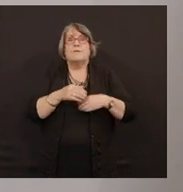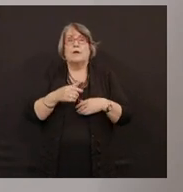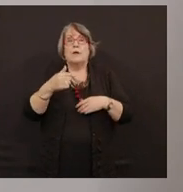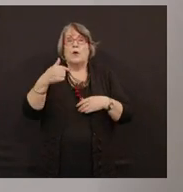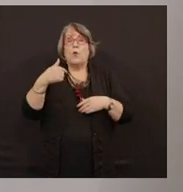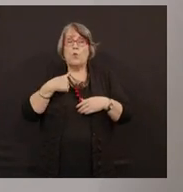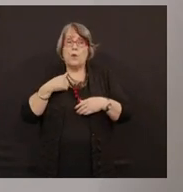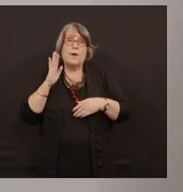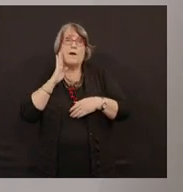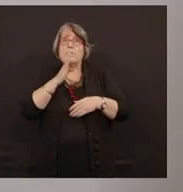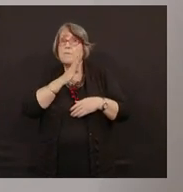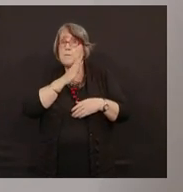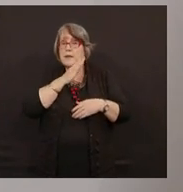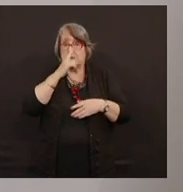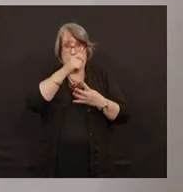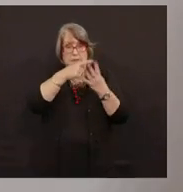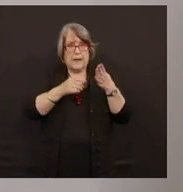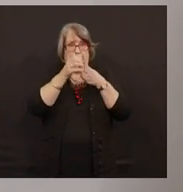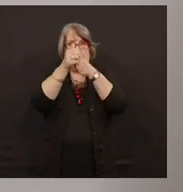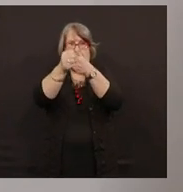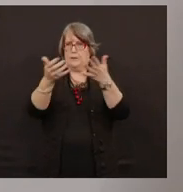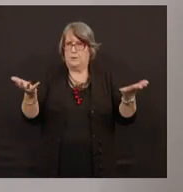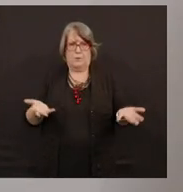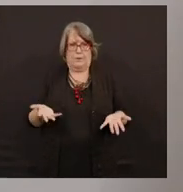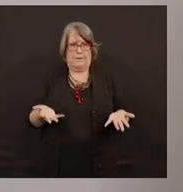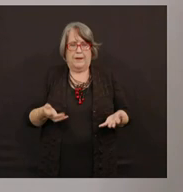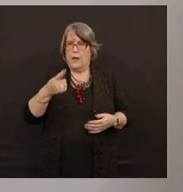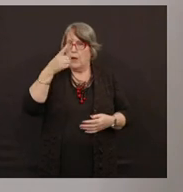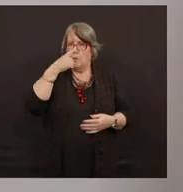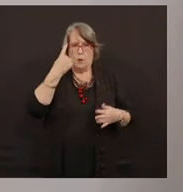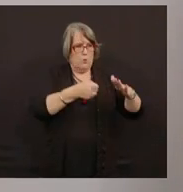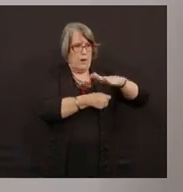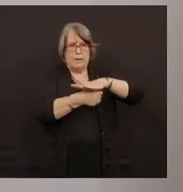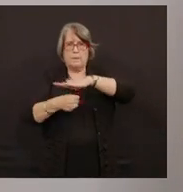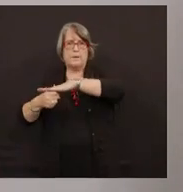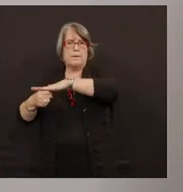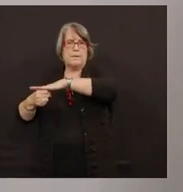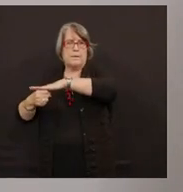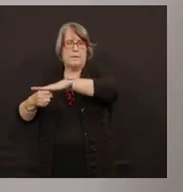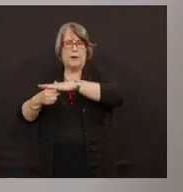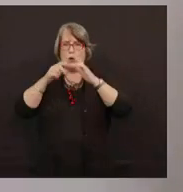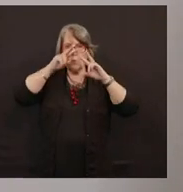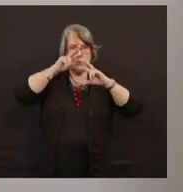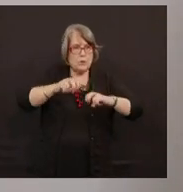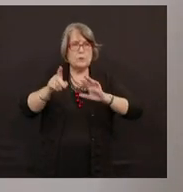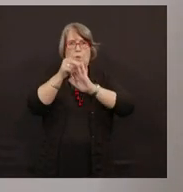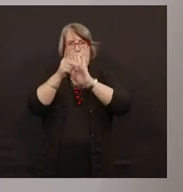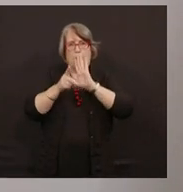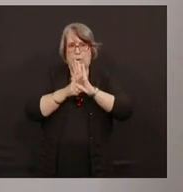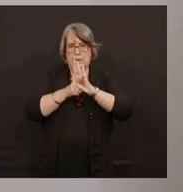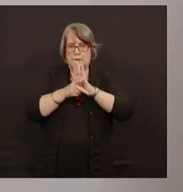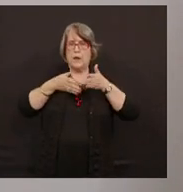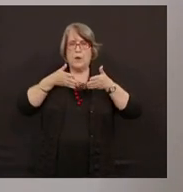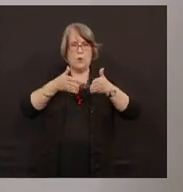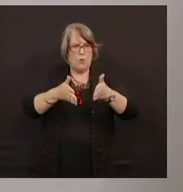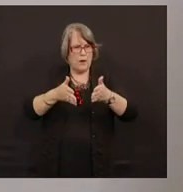an absence of people with disability as leaders, people who underpin our research, policy and practice